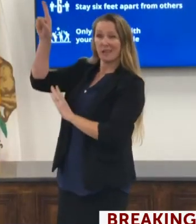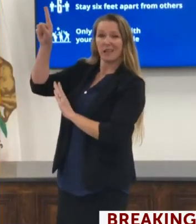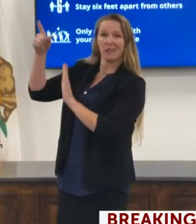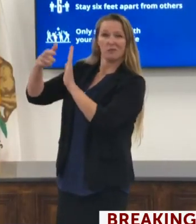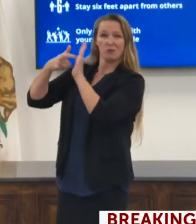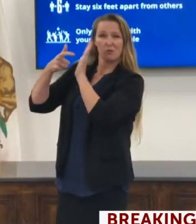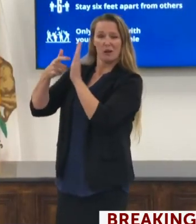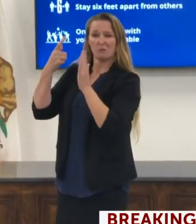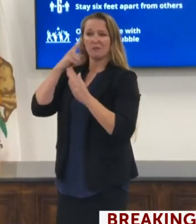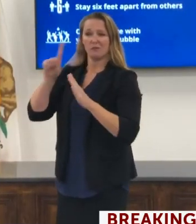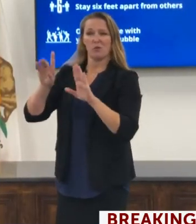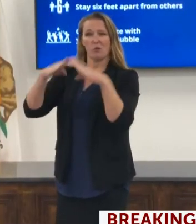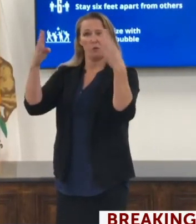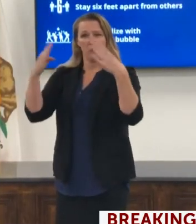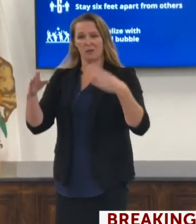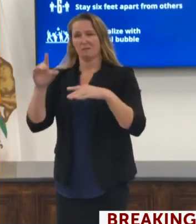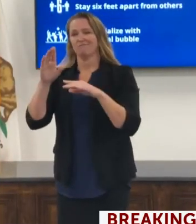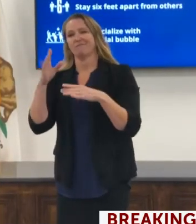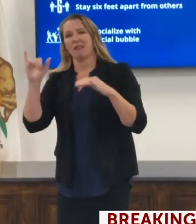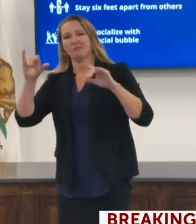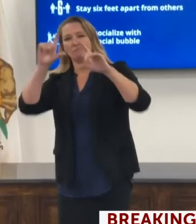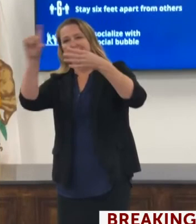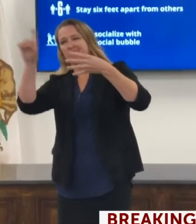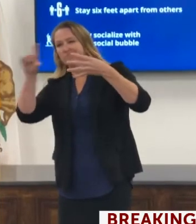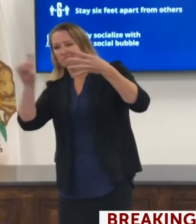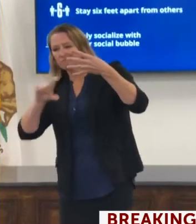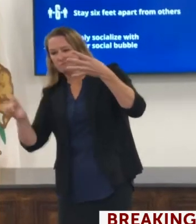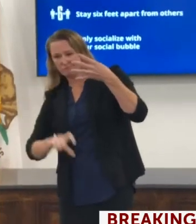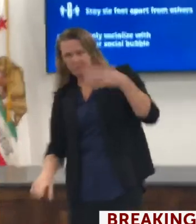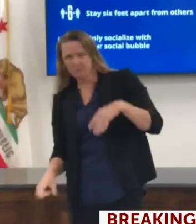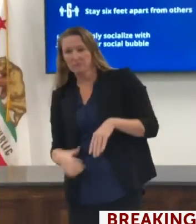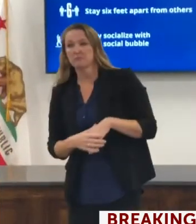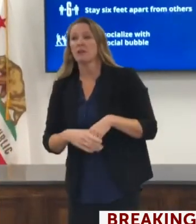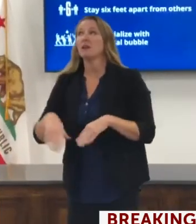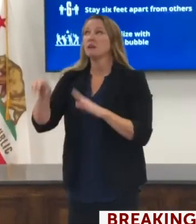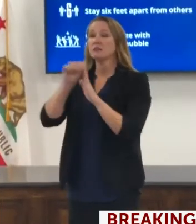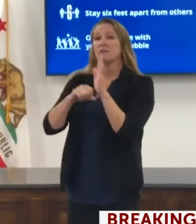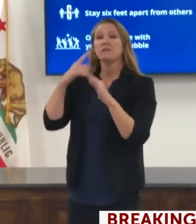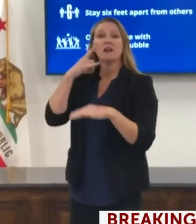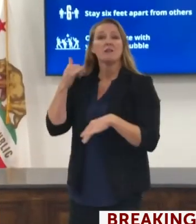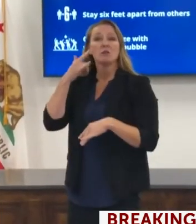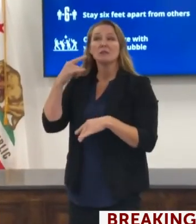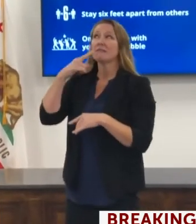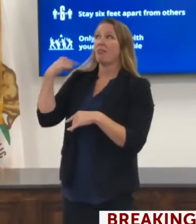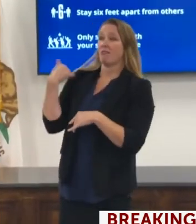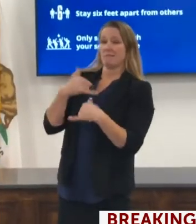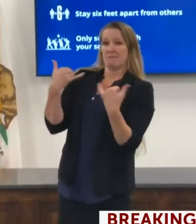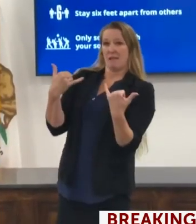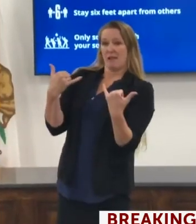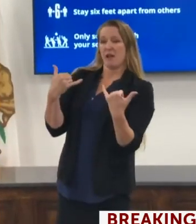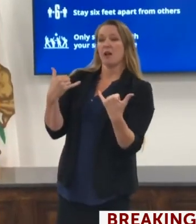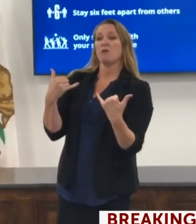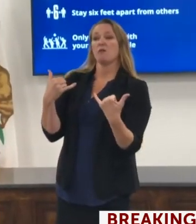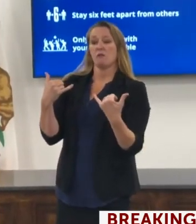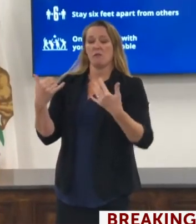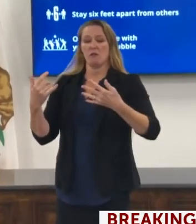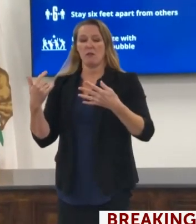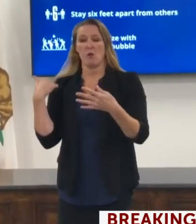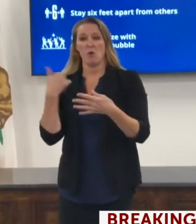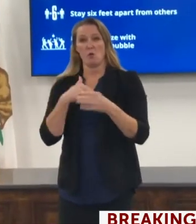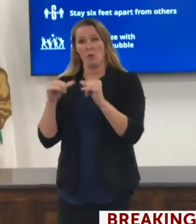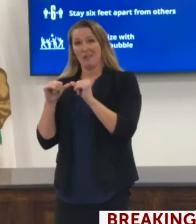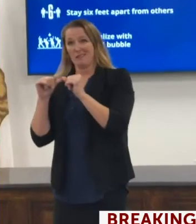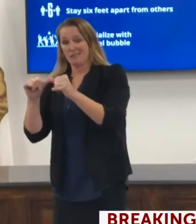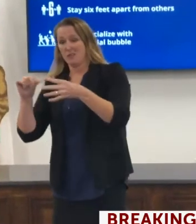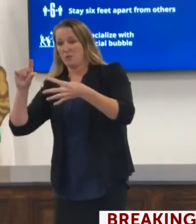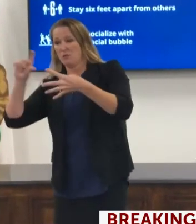for a safer economy. According to the state of California, we can increase in-person instruction once our county has remained in the